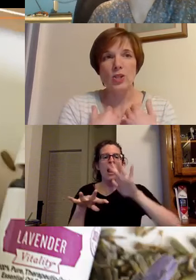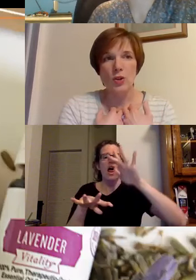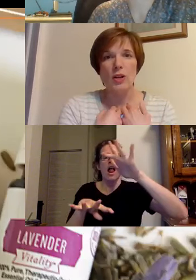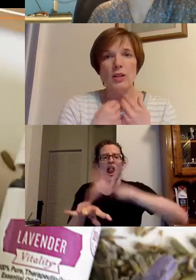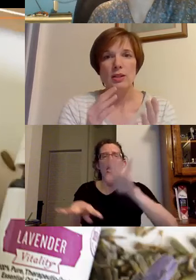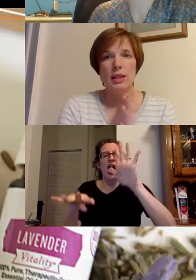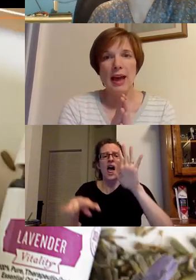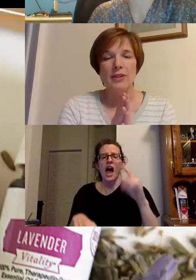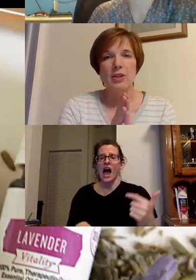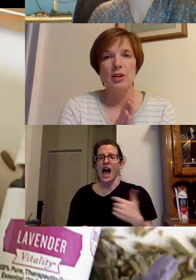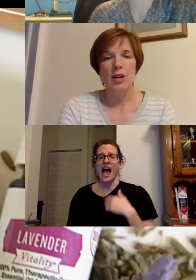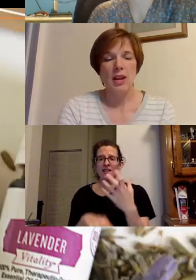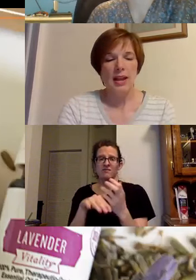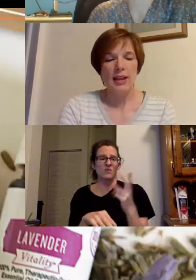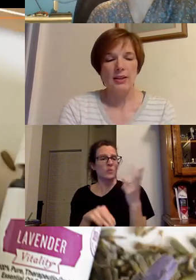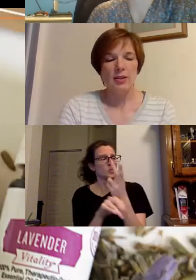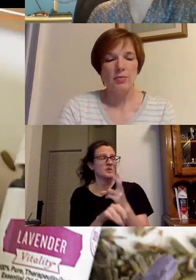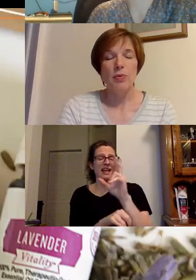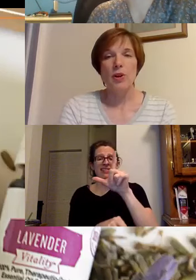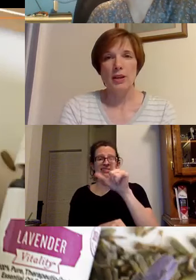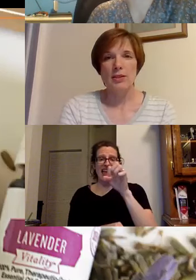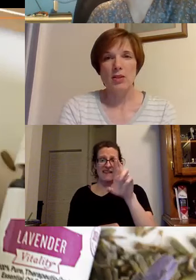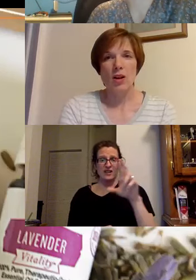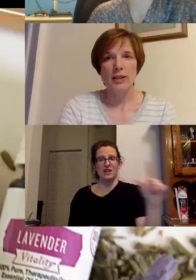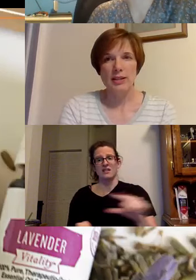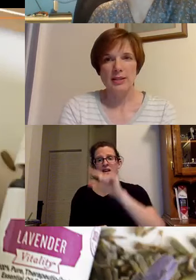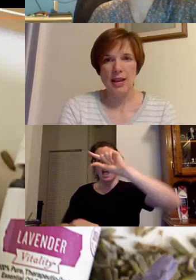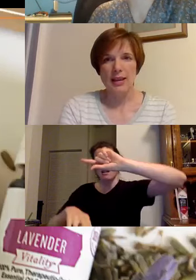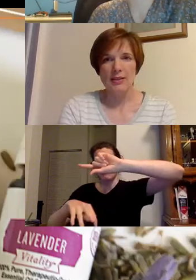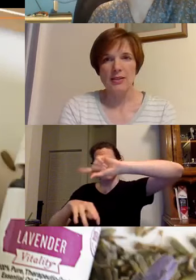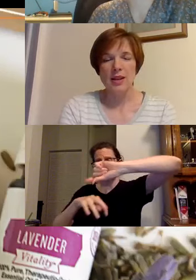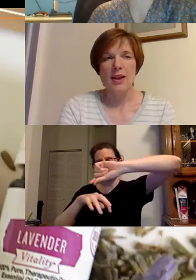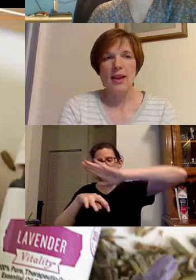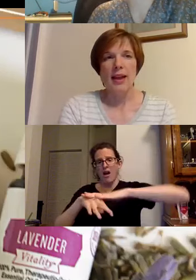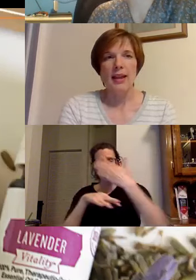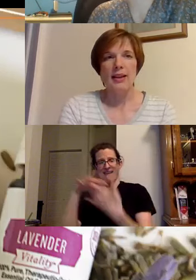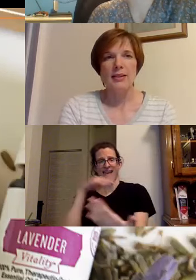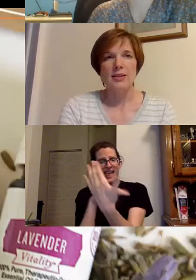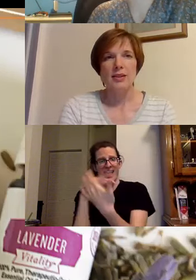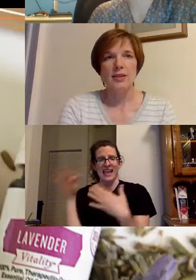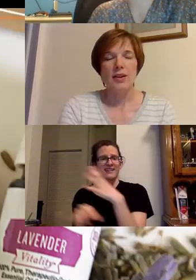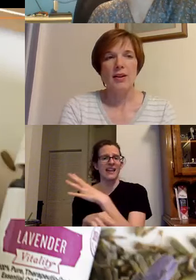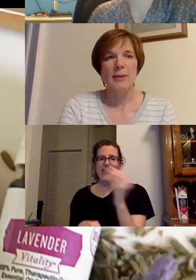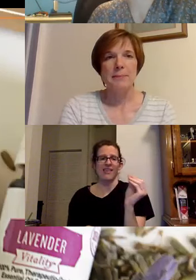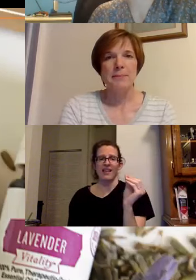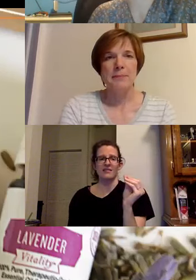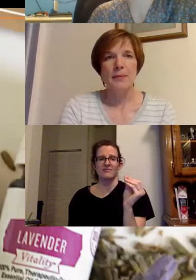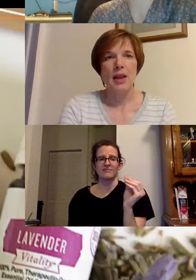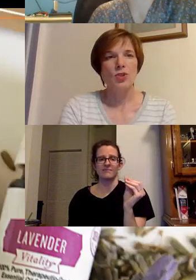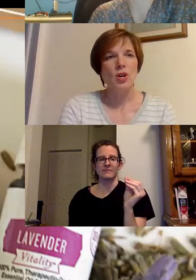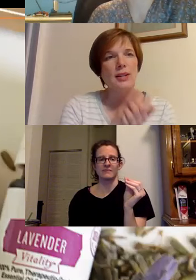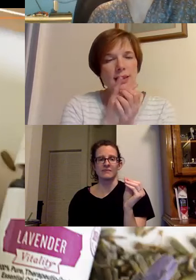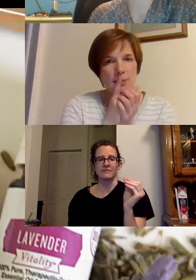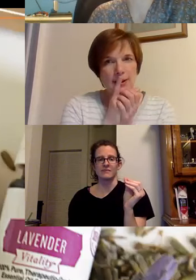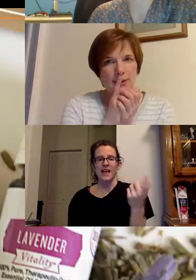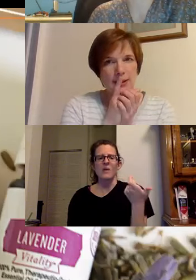I took lavender and put it on his hand. And I